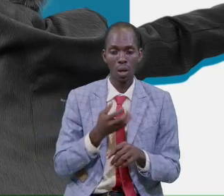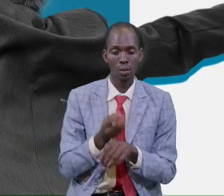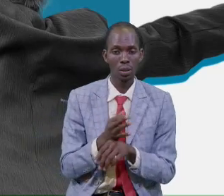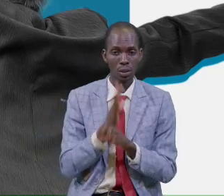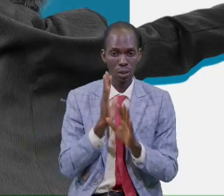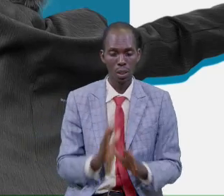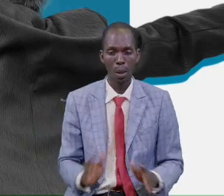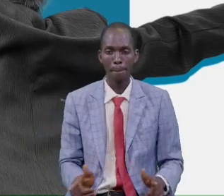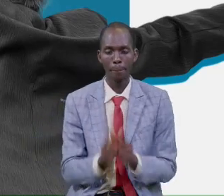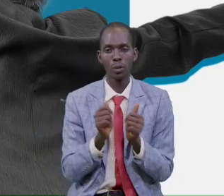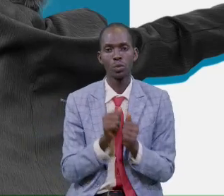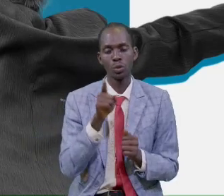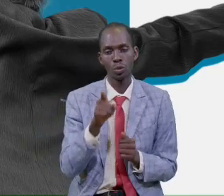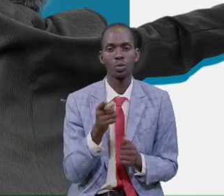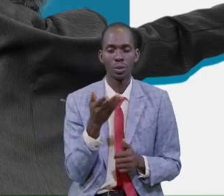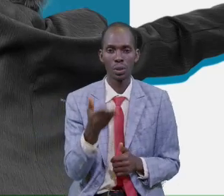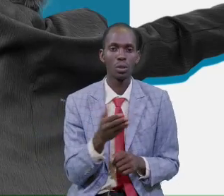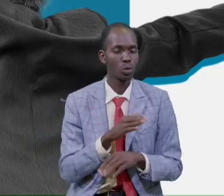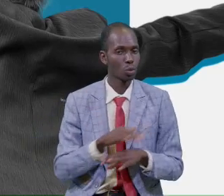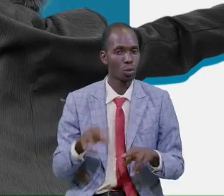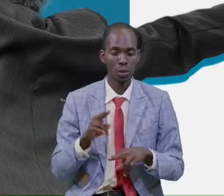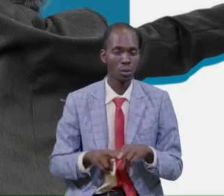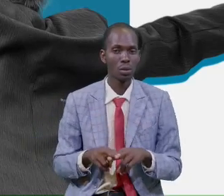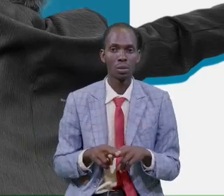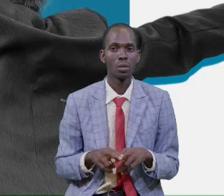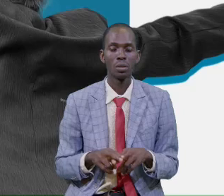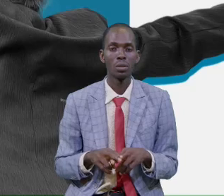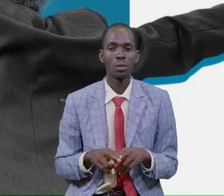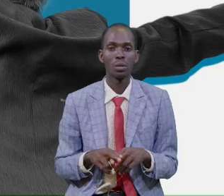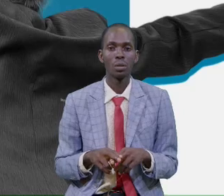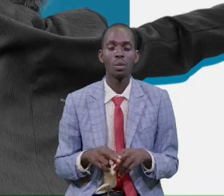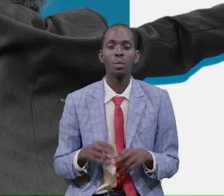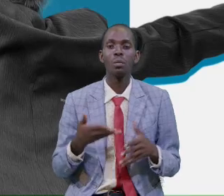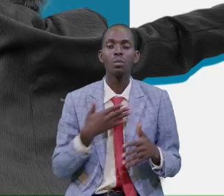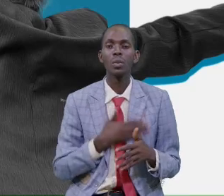Counselors, let's make sure that all the stands